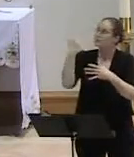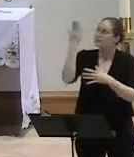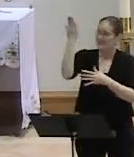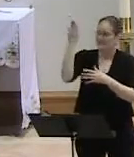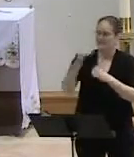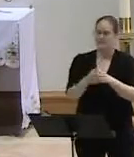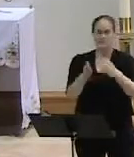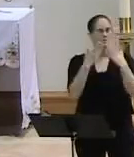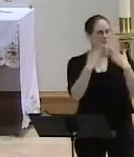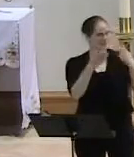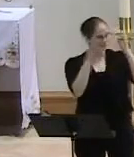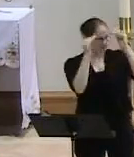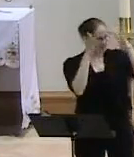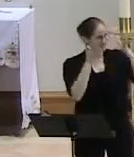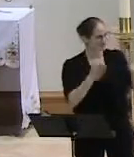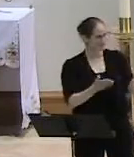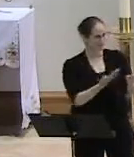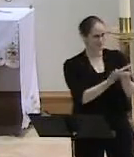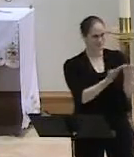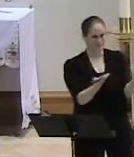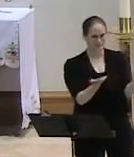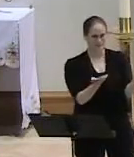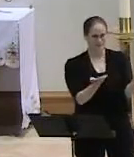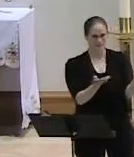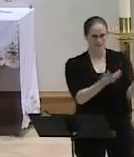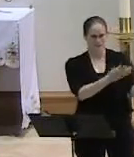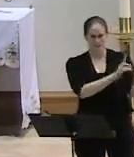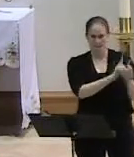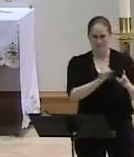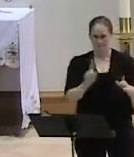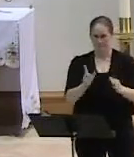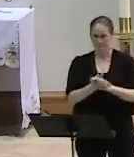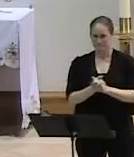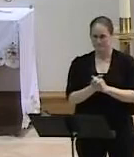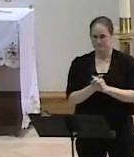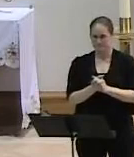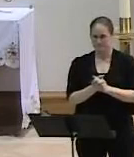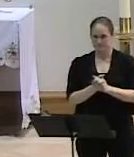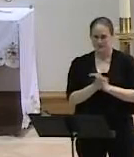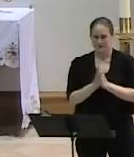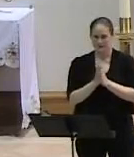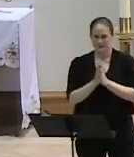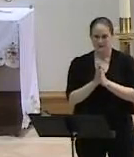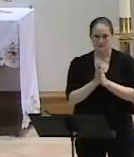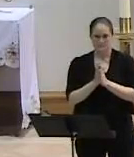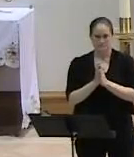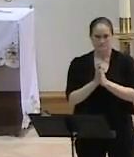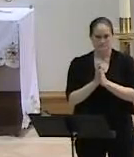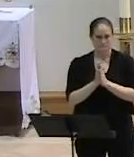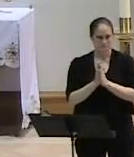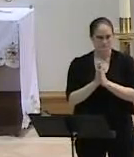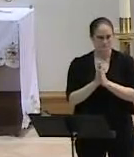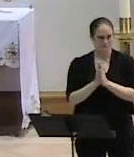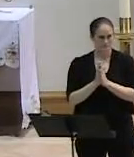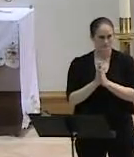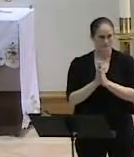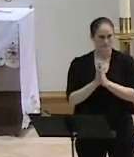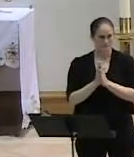your teachers, and we'll have the bag for you, and then we'll have you come right on up here, and we'll clap for you, all of you, at the end, okay?